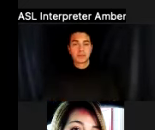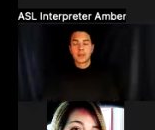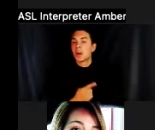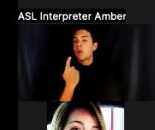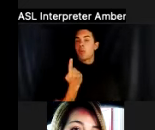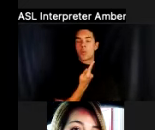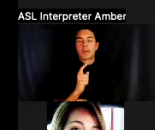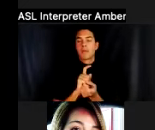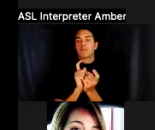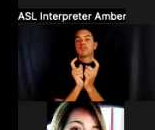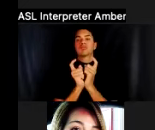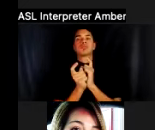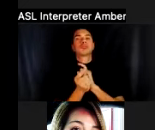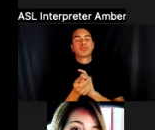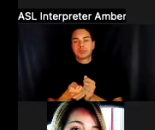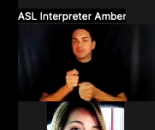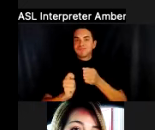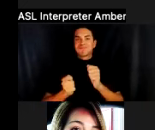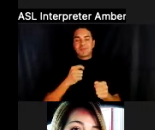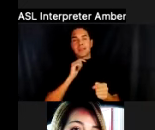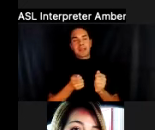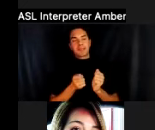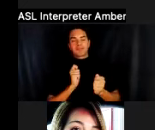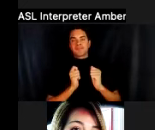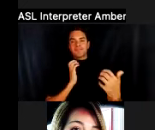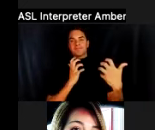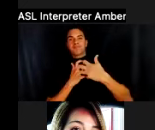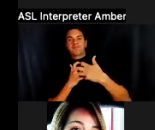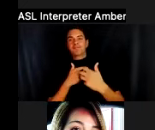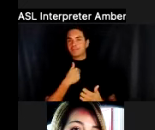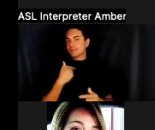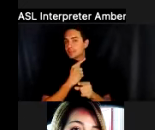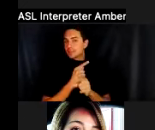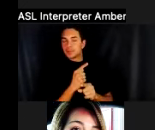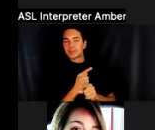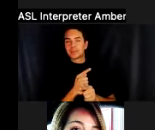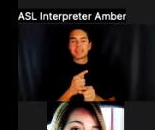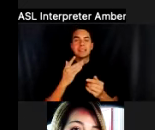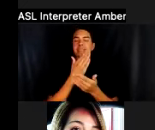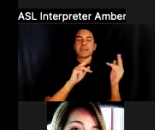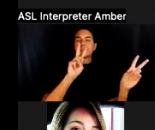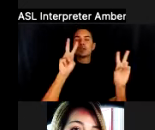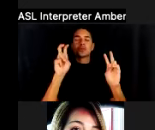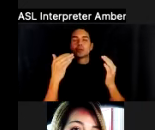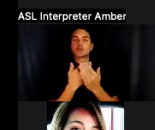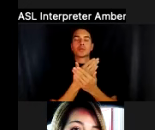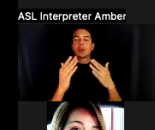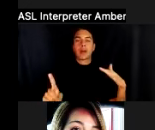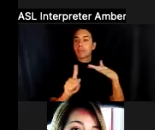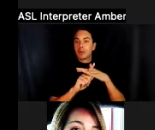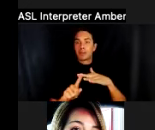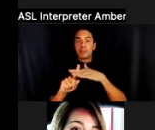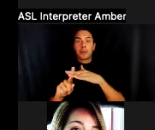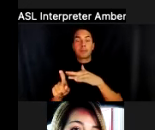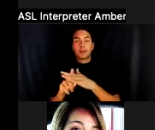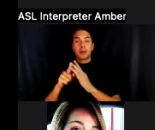right? We can adapt them to our needs, but as issues emerge or change, so don't our goals and